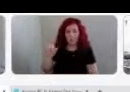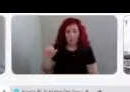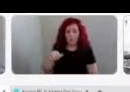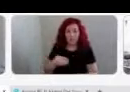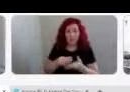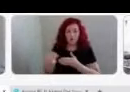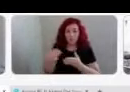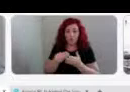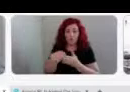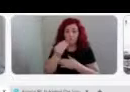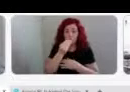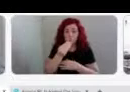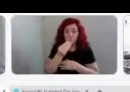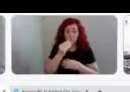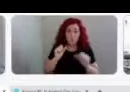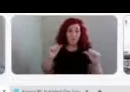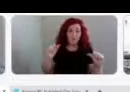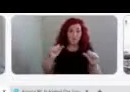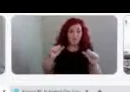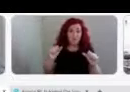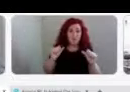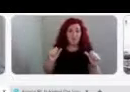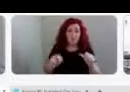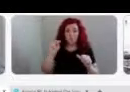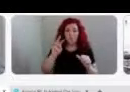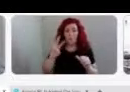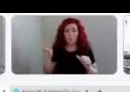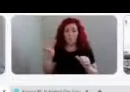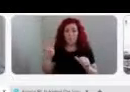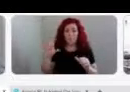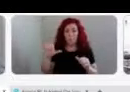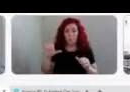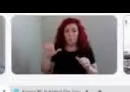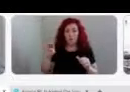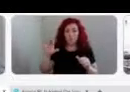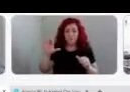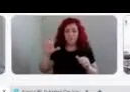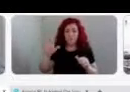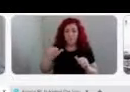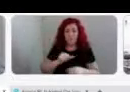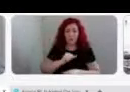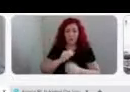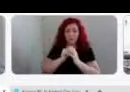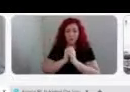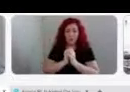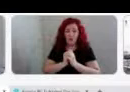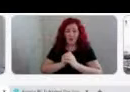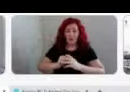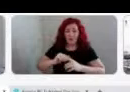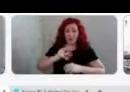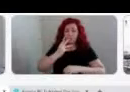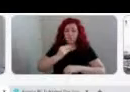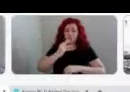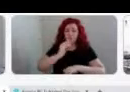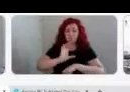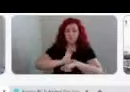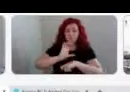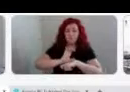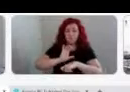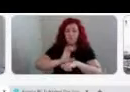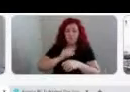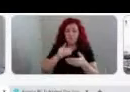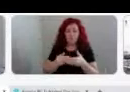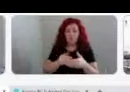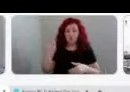casas adobe's exercise at the northwest y and pray at a synagogue near the tucson jewish community center